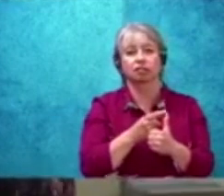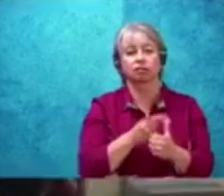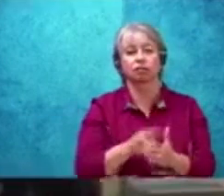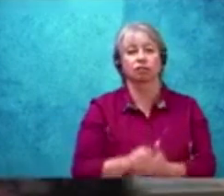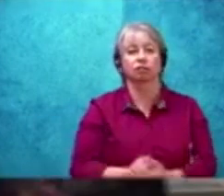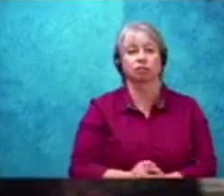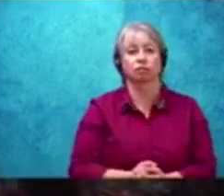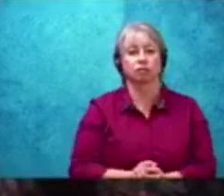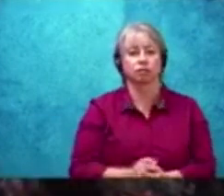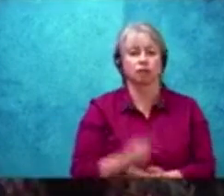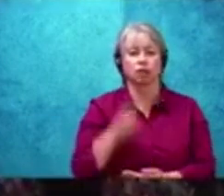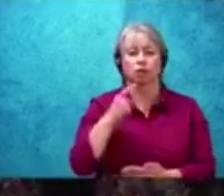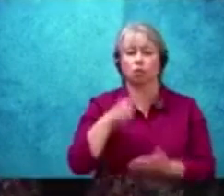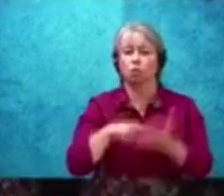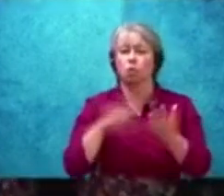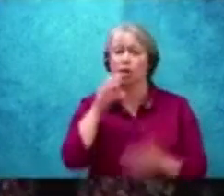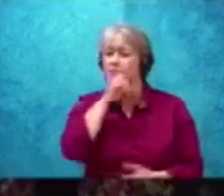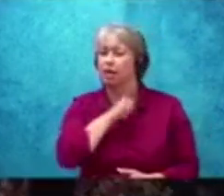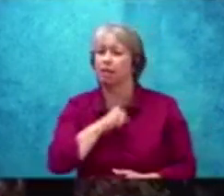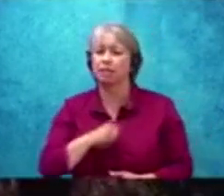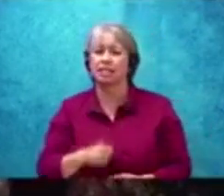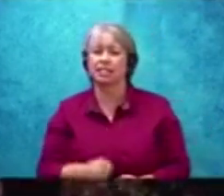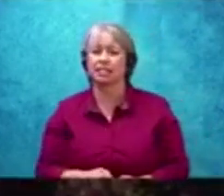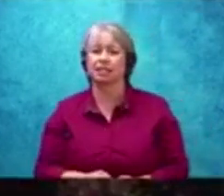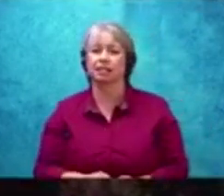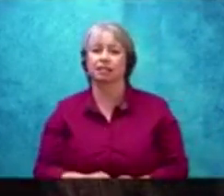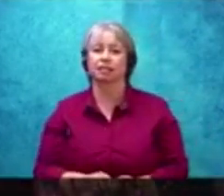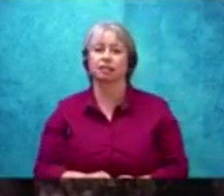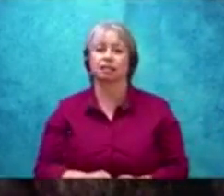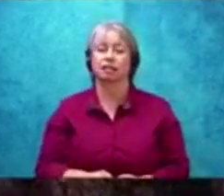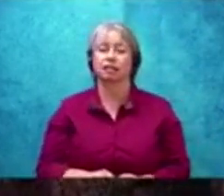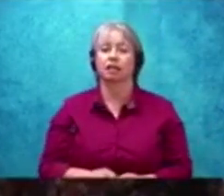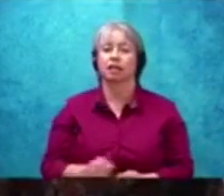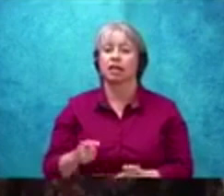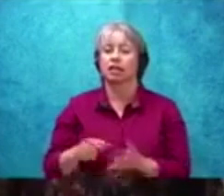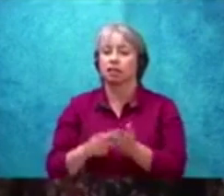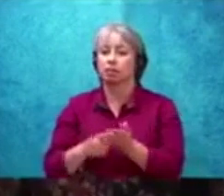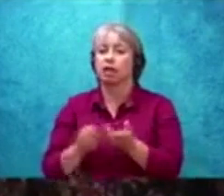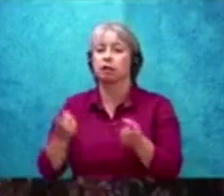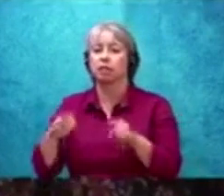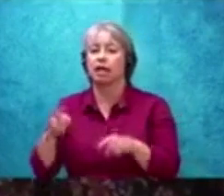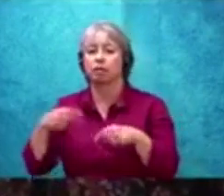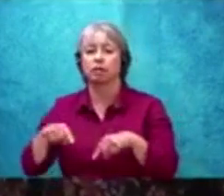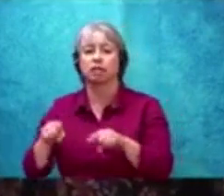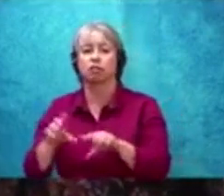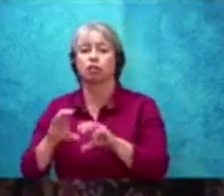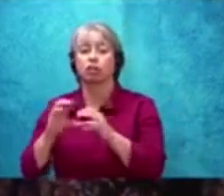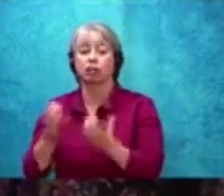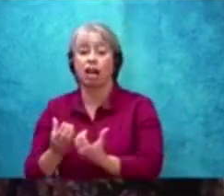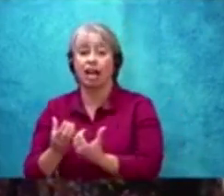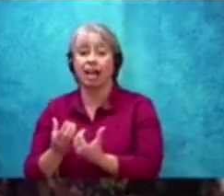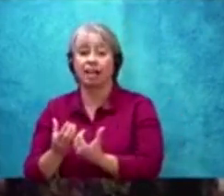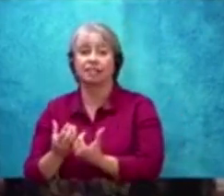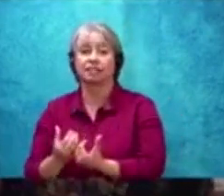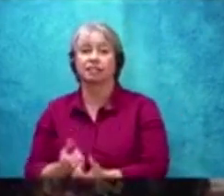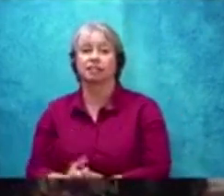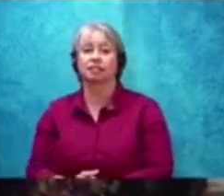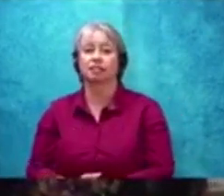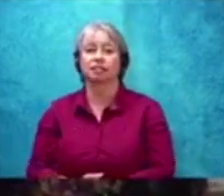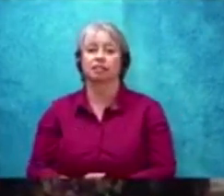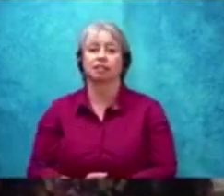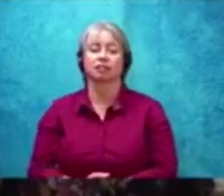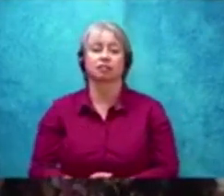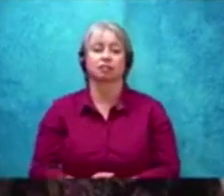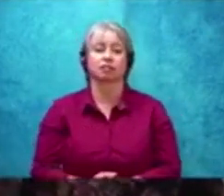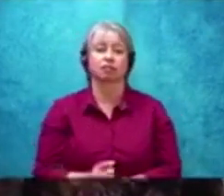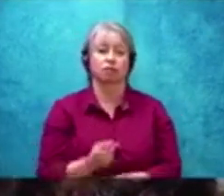what do you think I'm missing? Sometimes I do this to my students in class so they'll see if they will correct me or not. That's